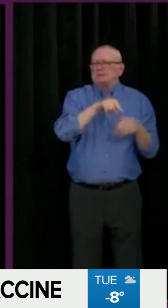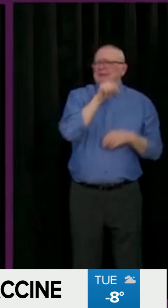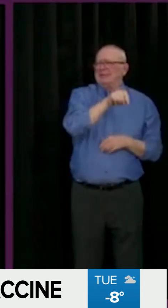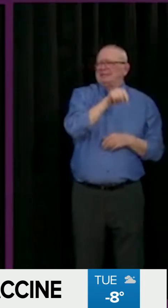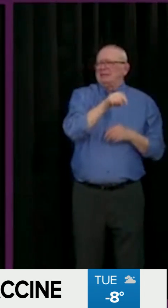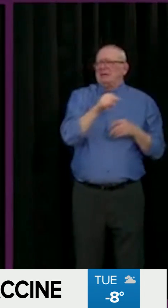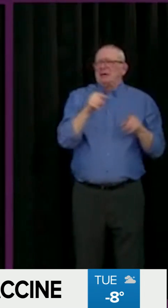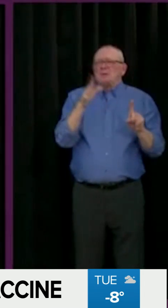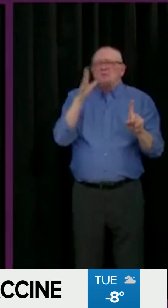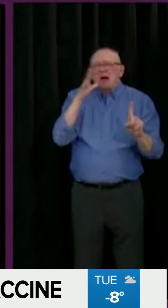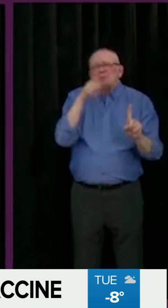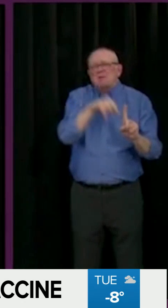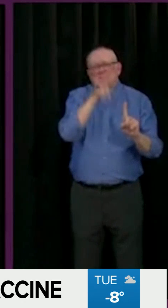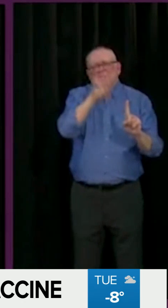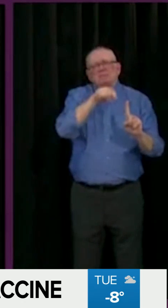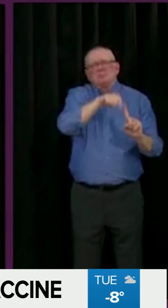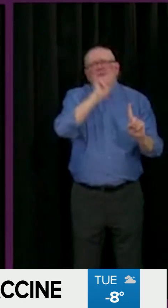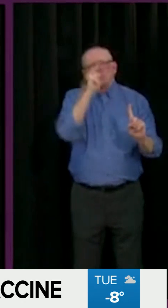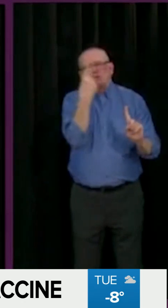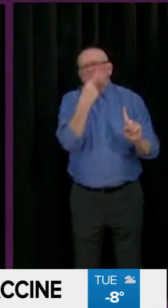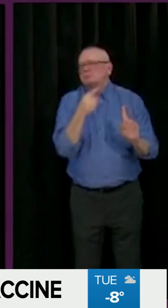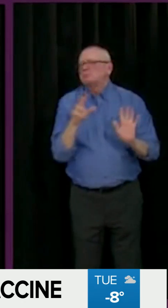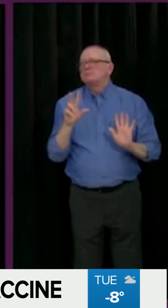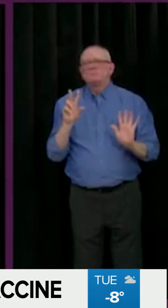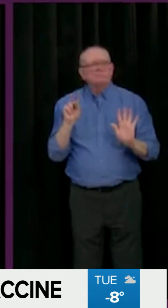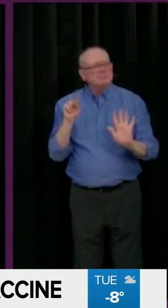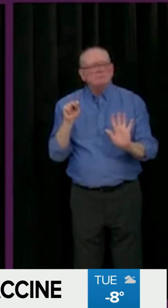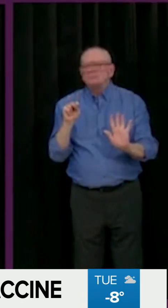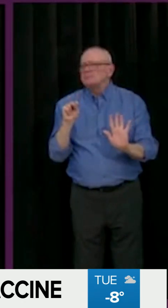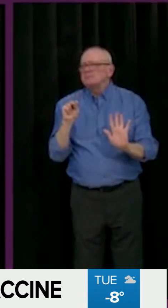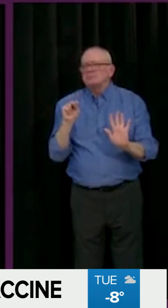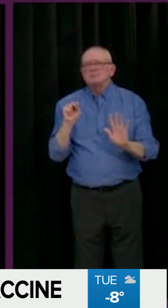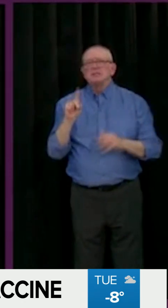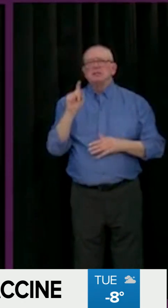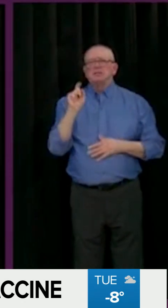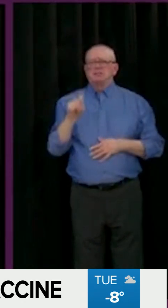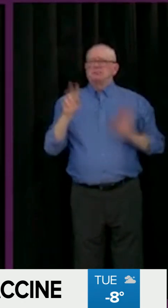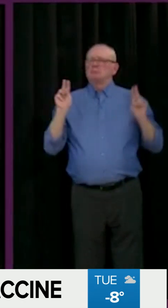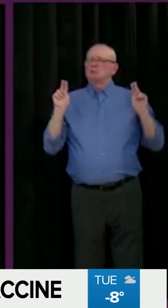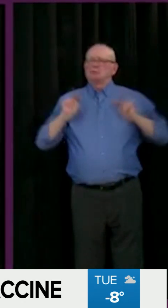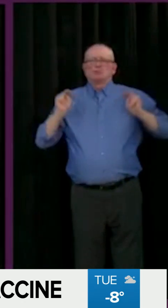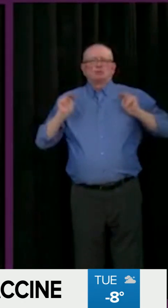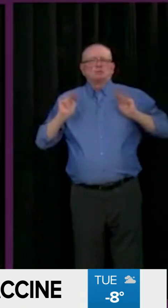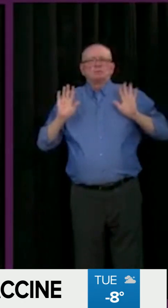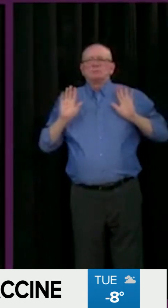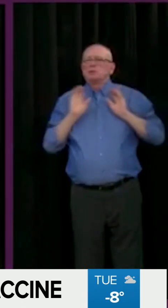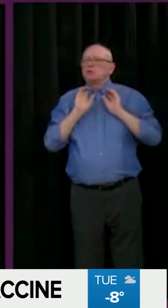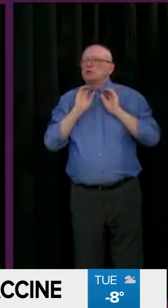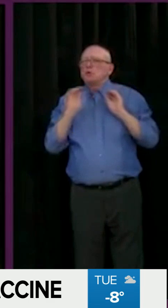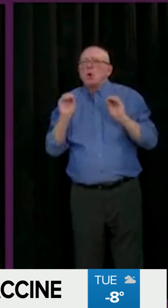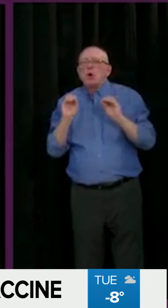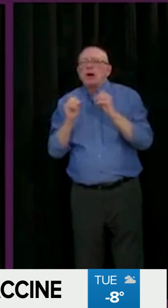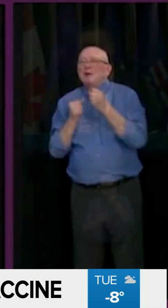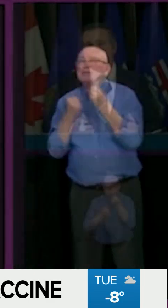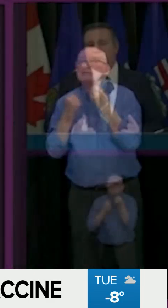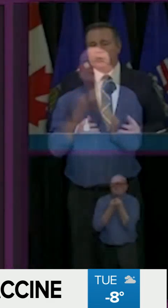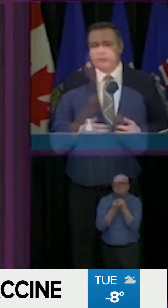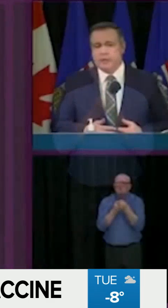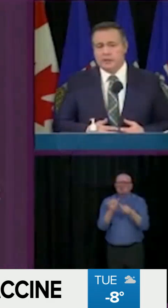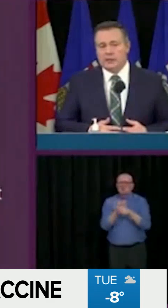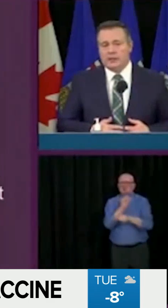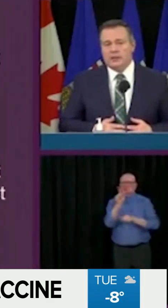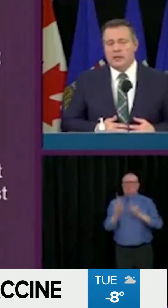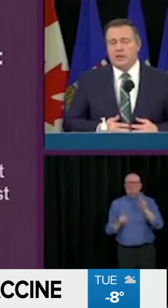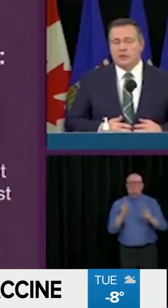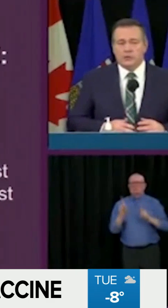to go first. We have to have this run impartially, objectively by expert officials.